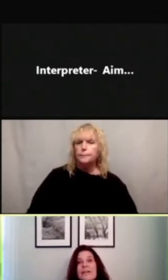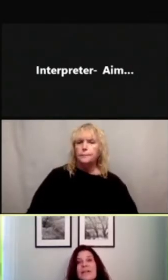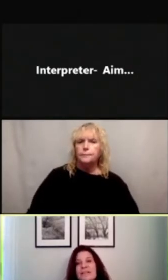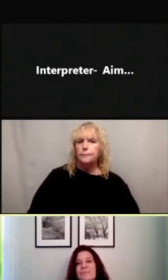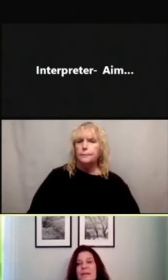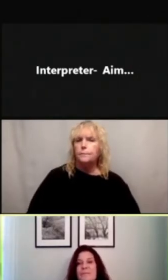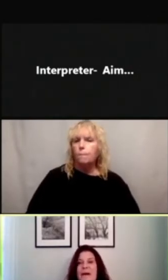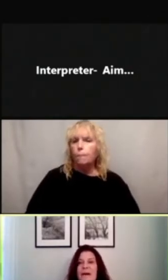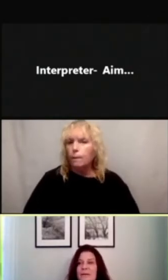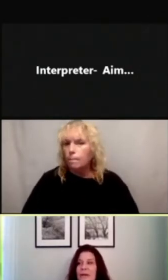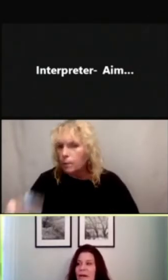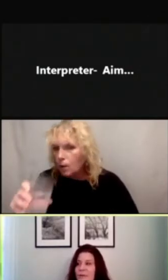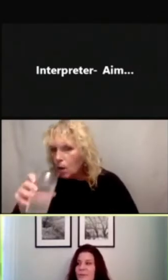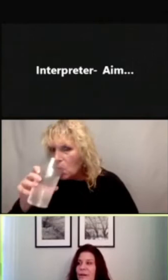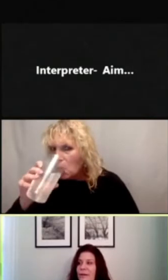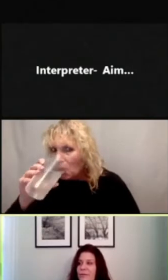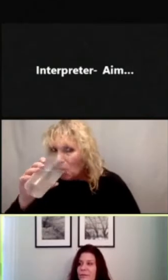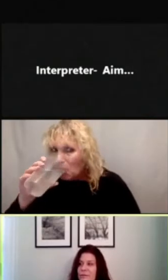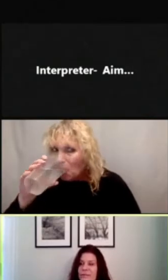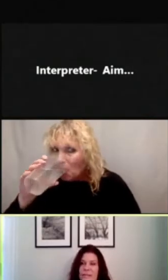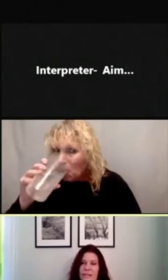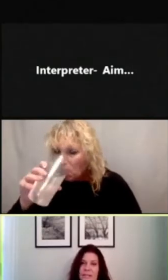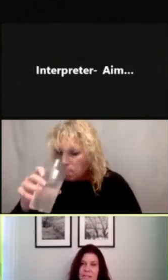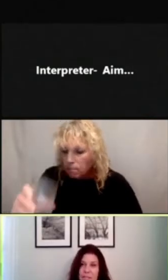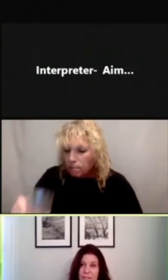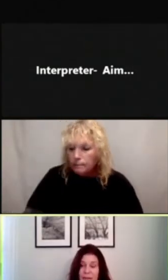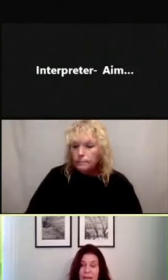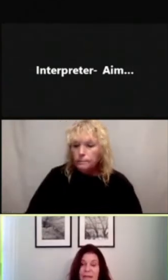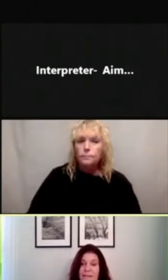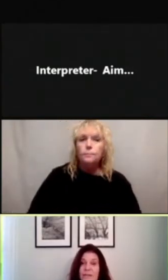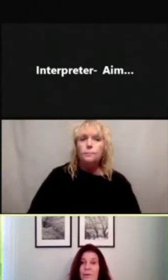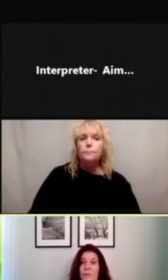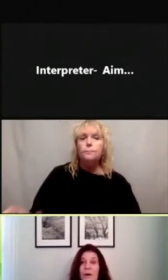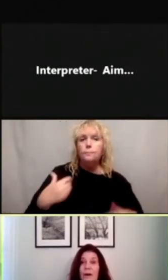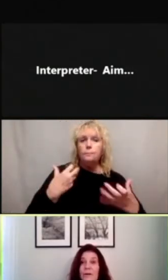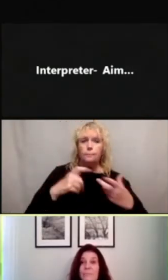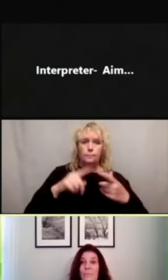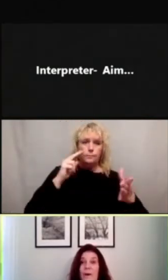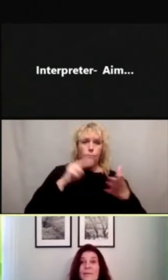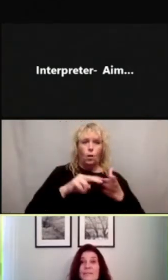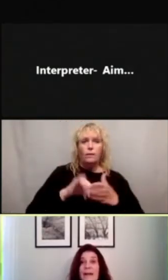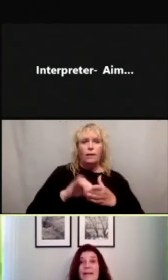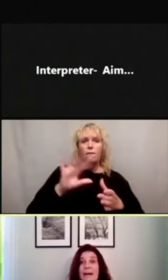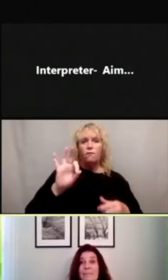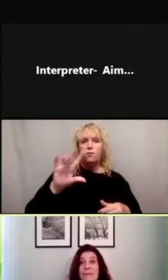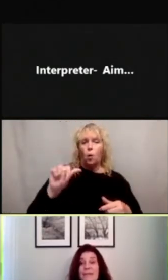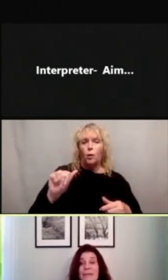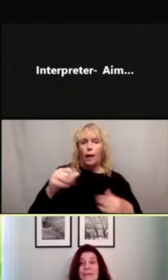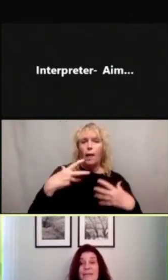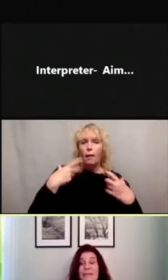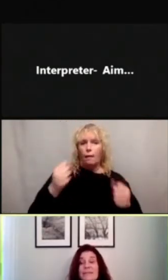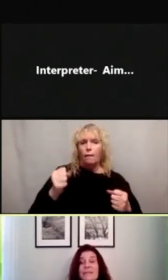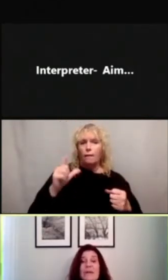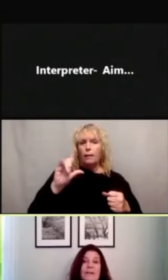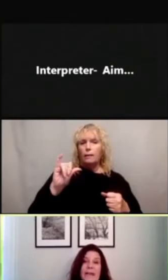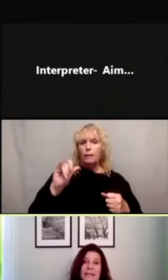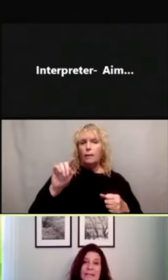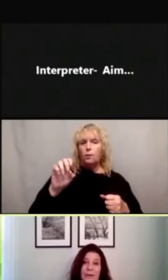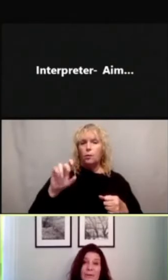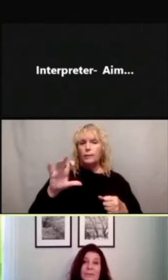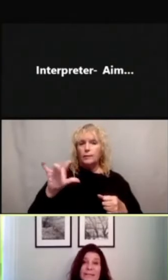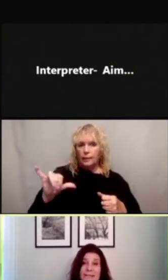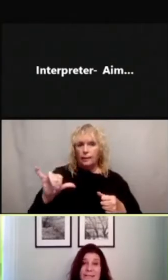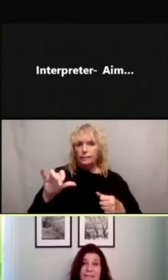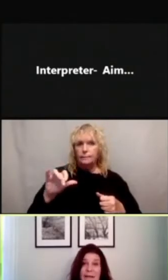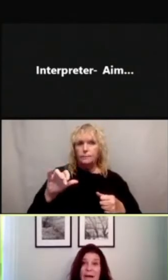So I want to tell you a little bit about the Florida Health Literacy Initiative. So while this might not be easily